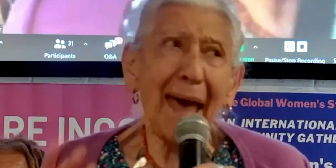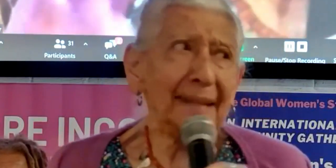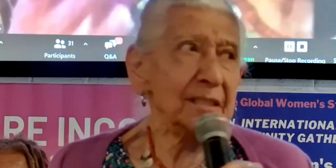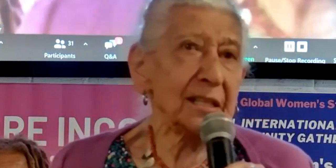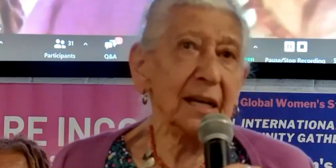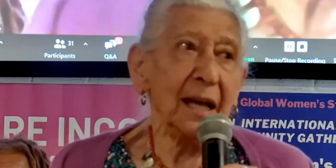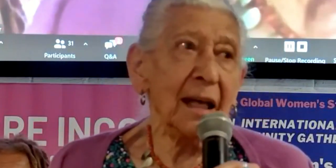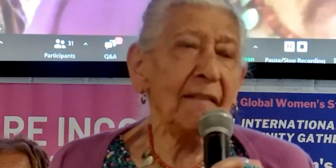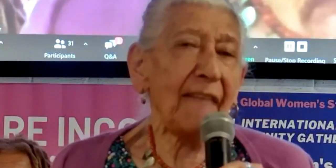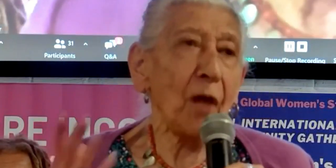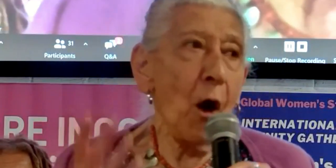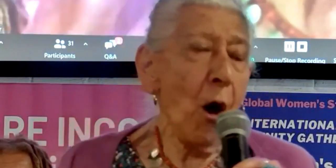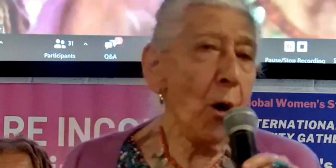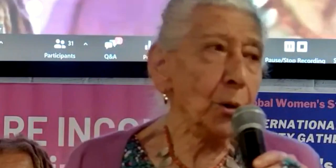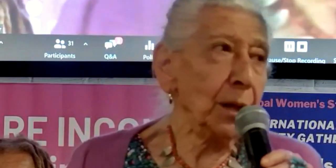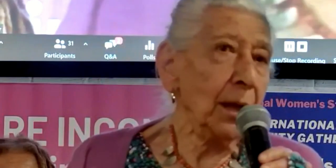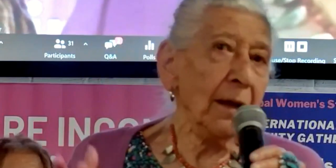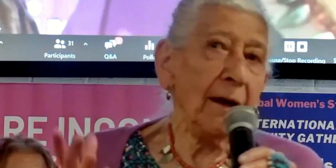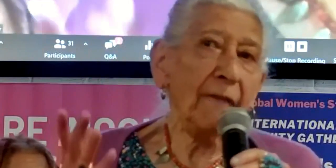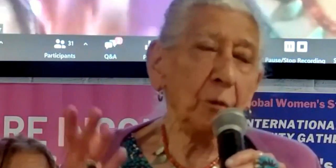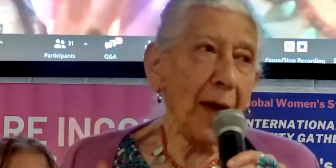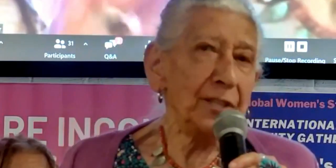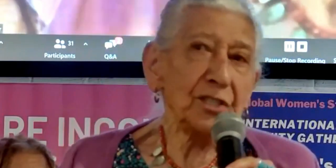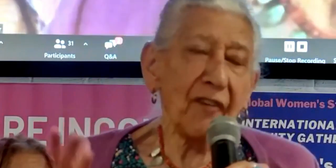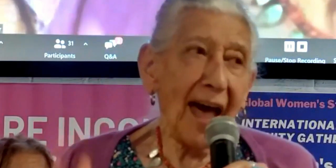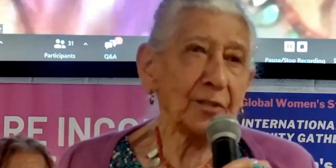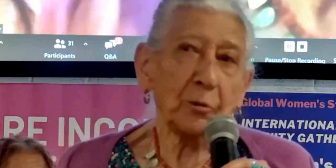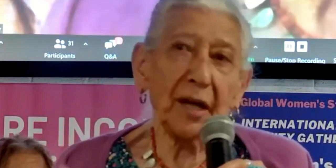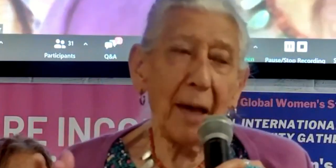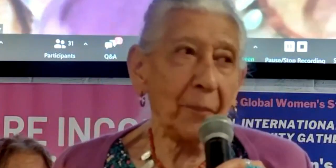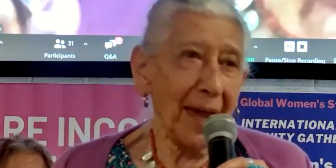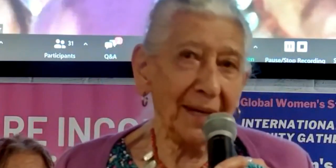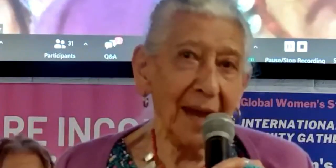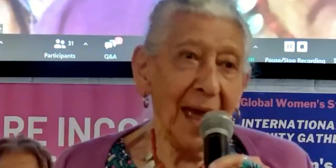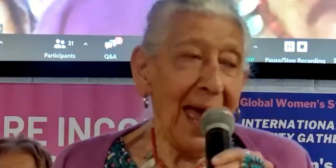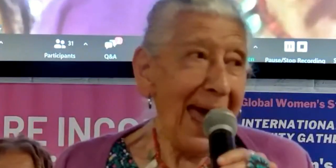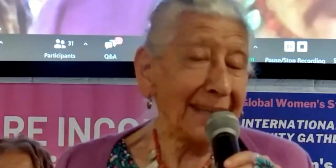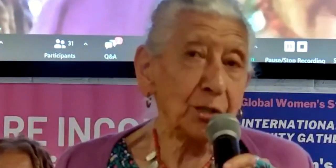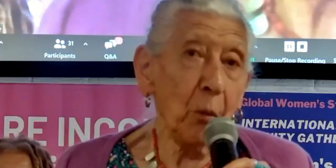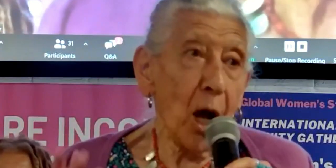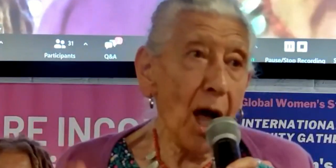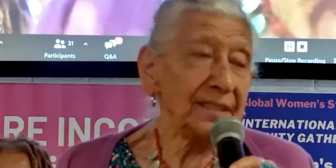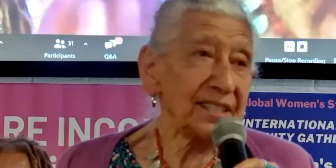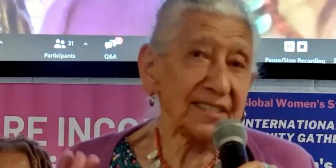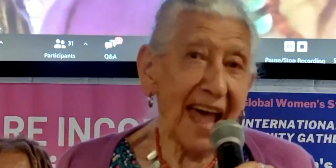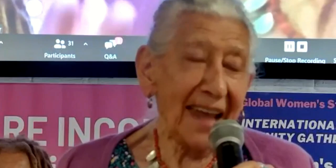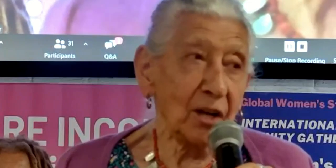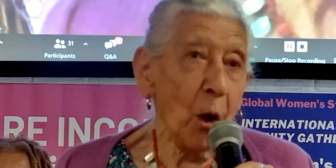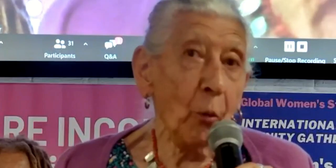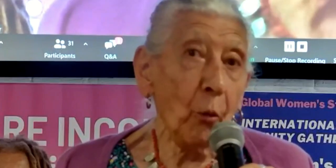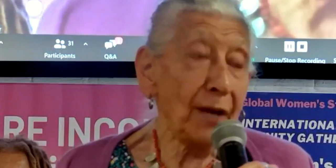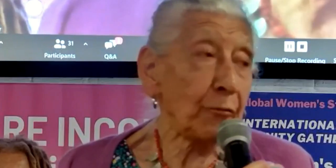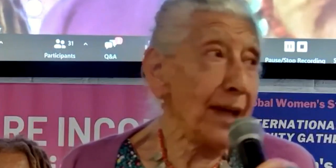It meant that the whole of the Wages for Housework campaign had to